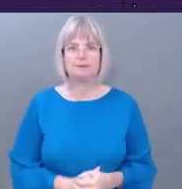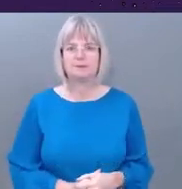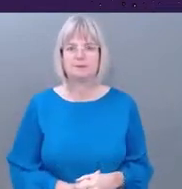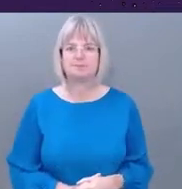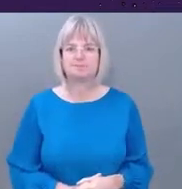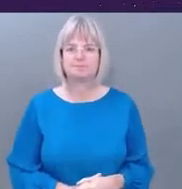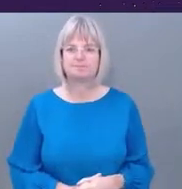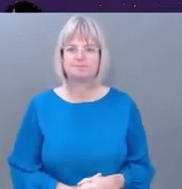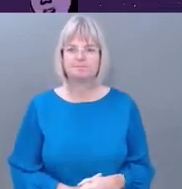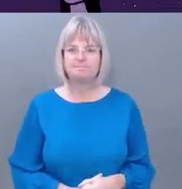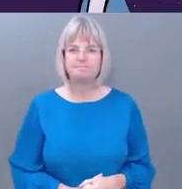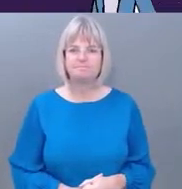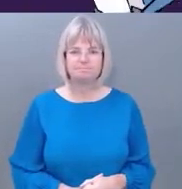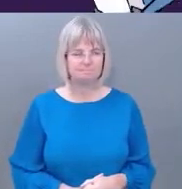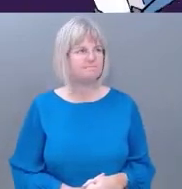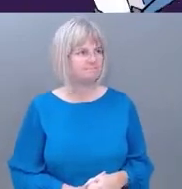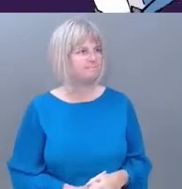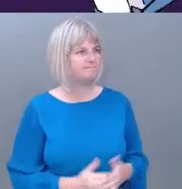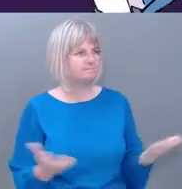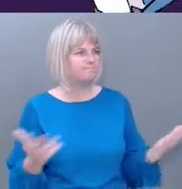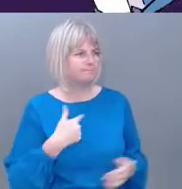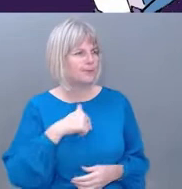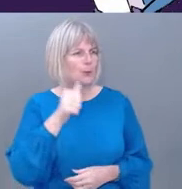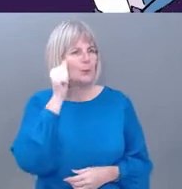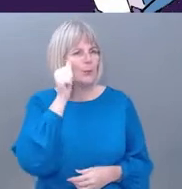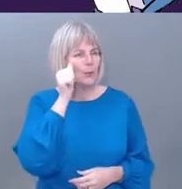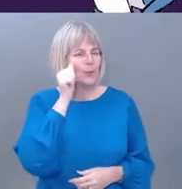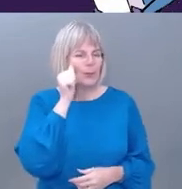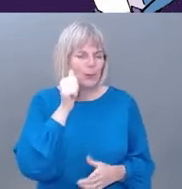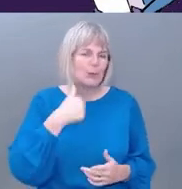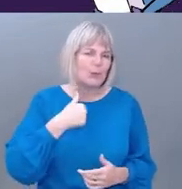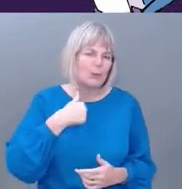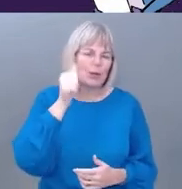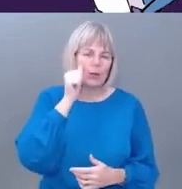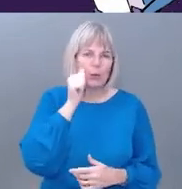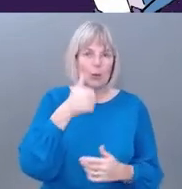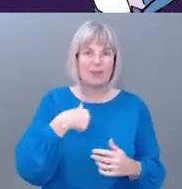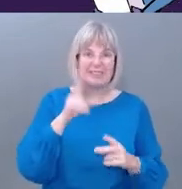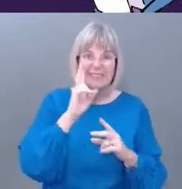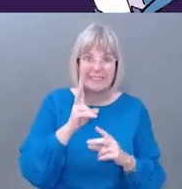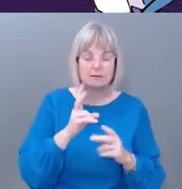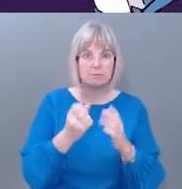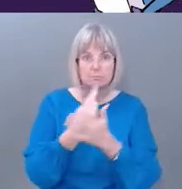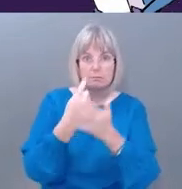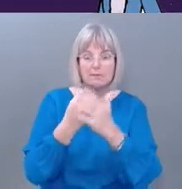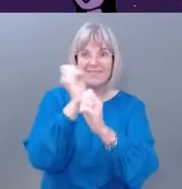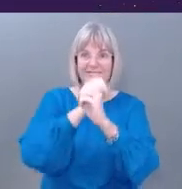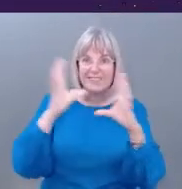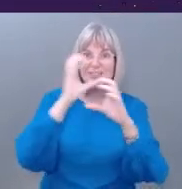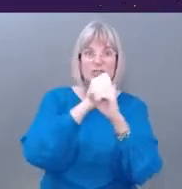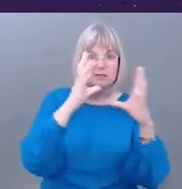We know. You've seen many a vision come and go. We're trying to do something different here.